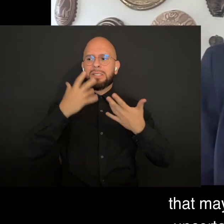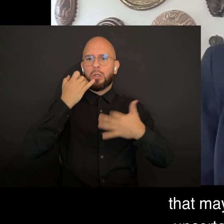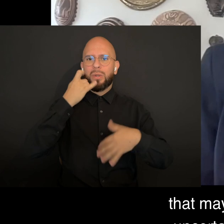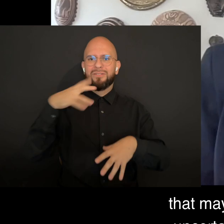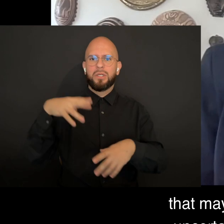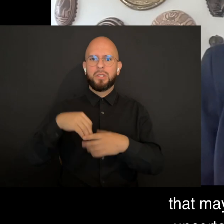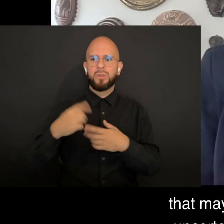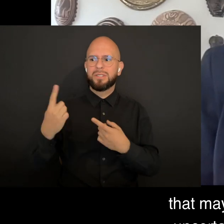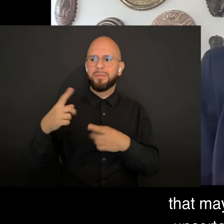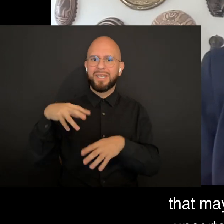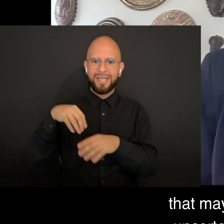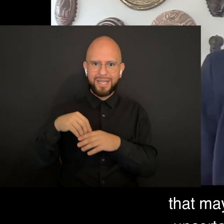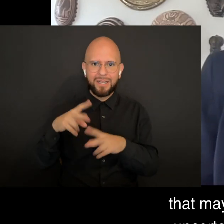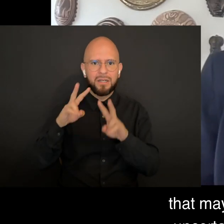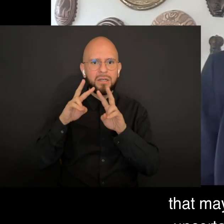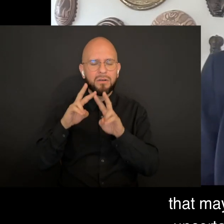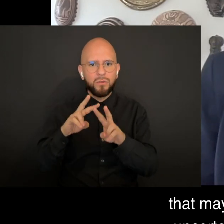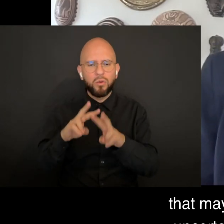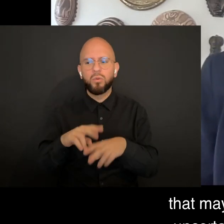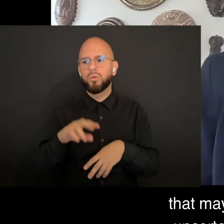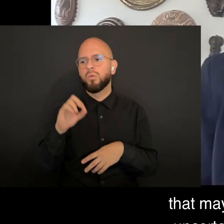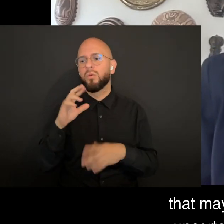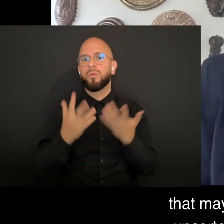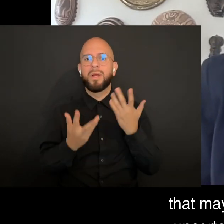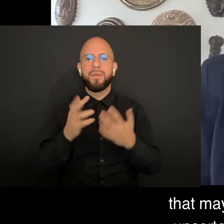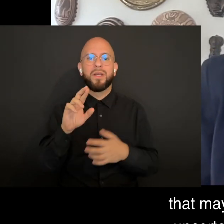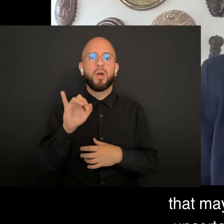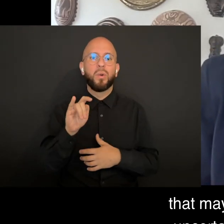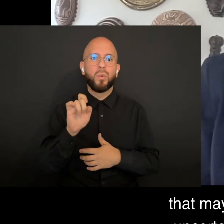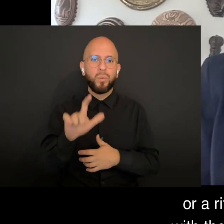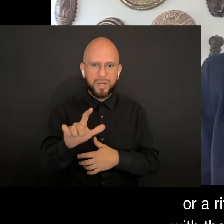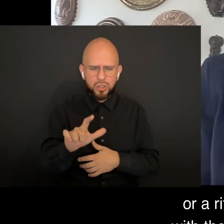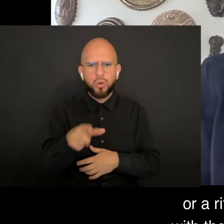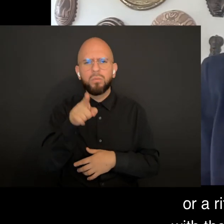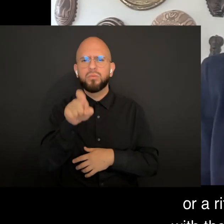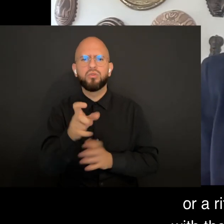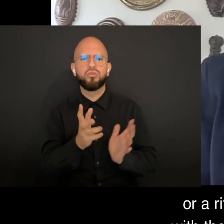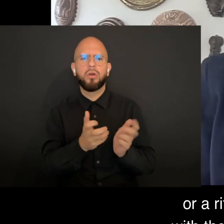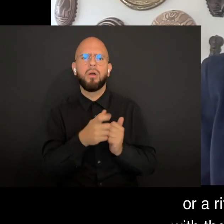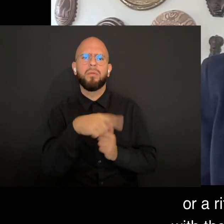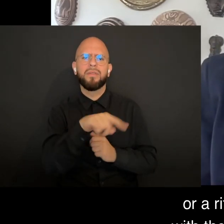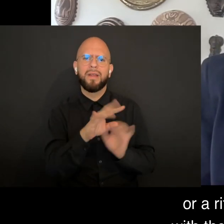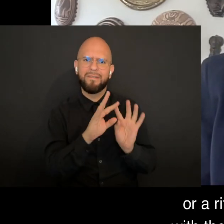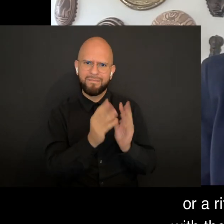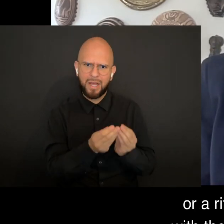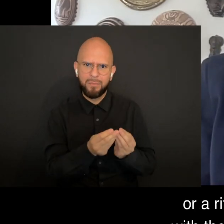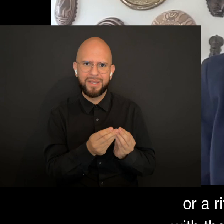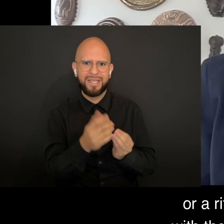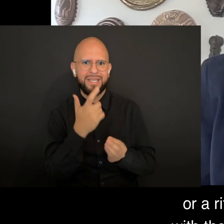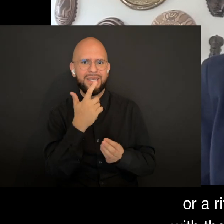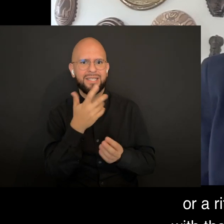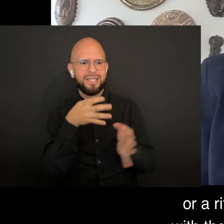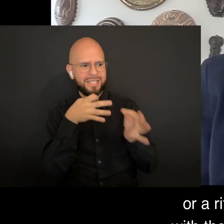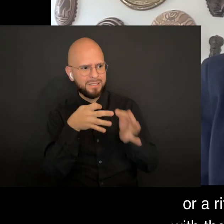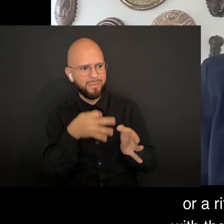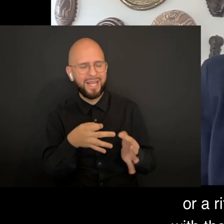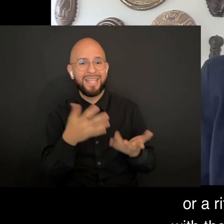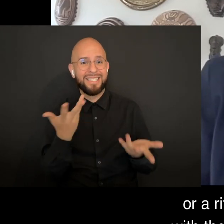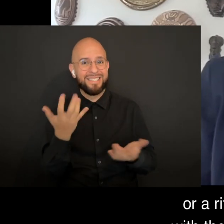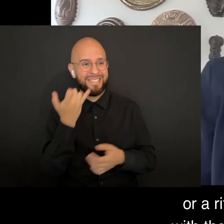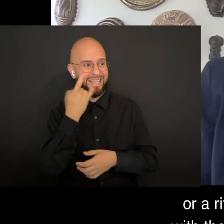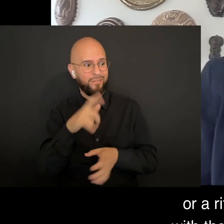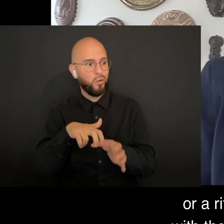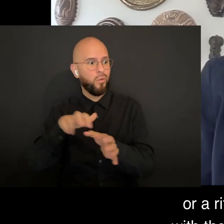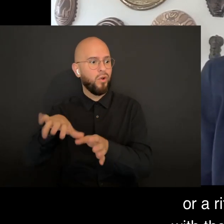family's uncertain about including somebody in a funeral or a ritual of a family member who's died, talk with